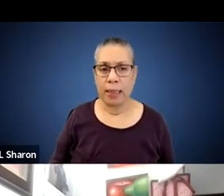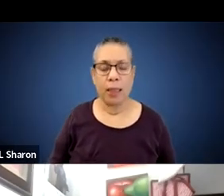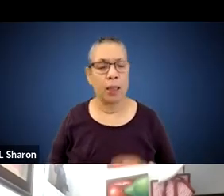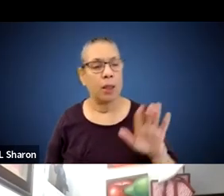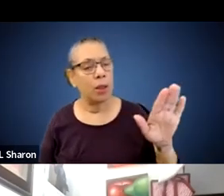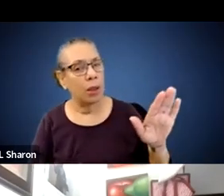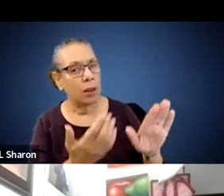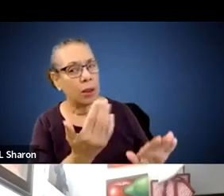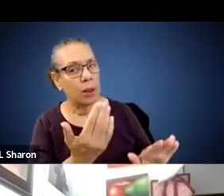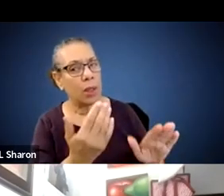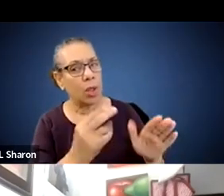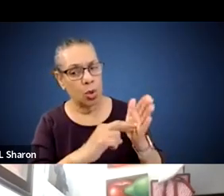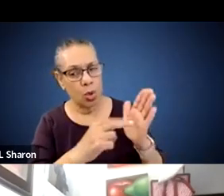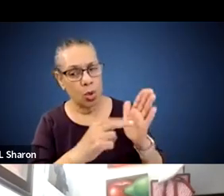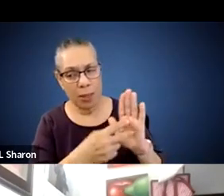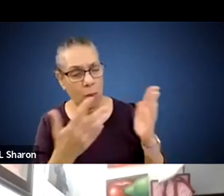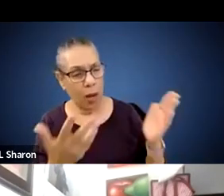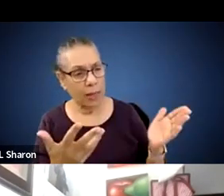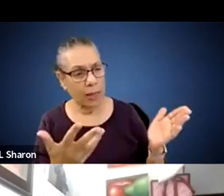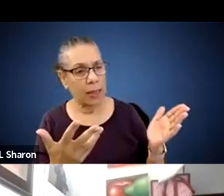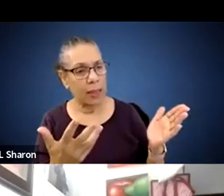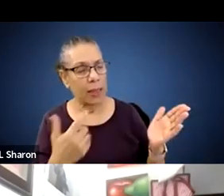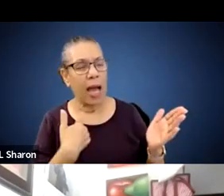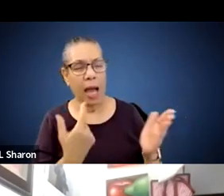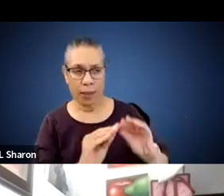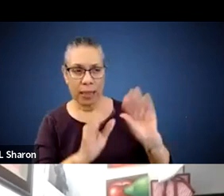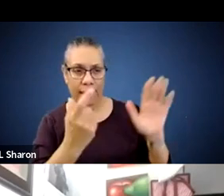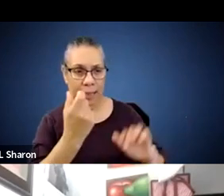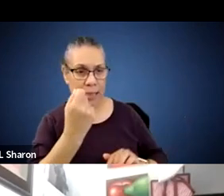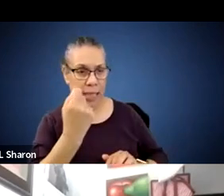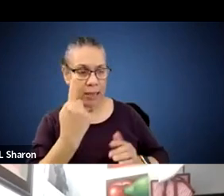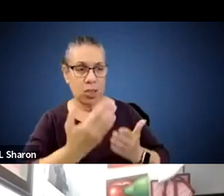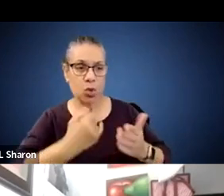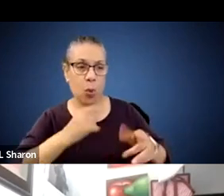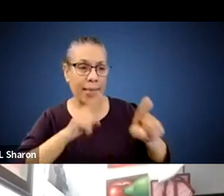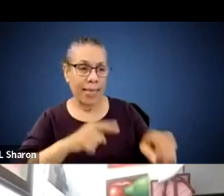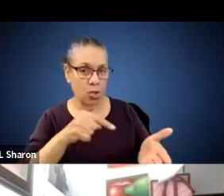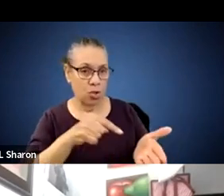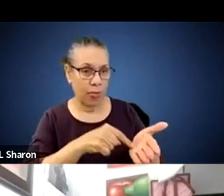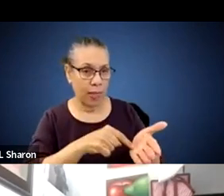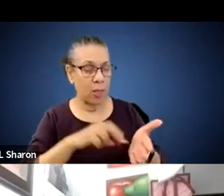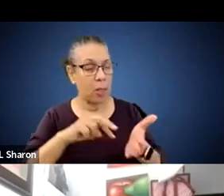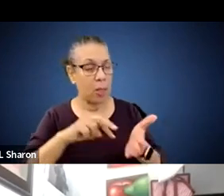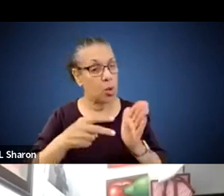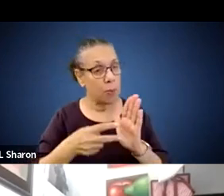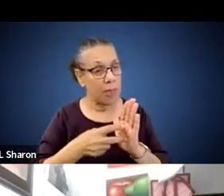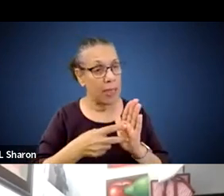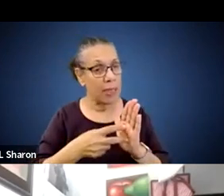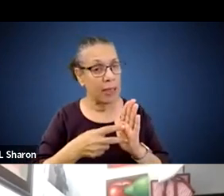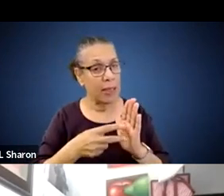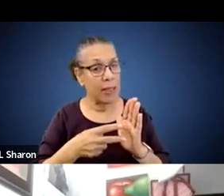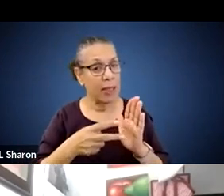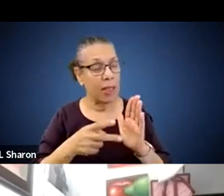so Diego are you talking about like um I'm just I want to understand so I answer this right um are you so you're talking about like a